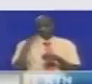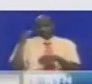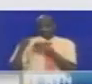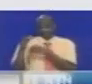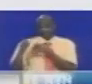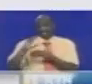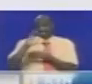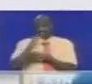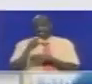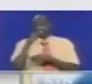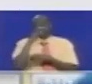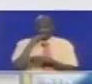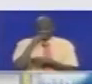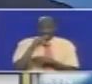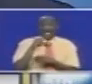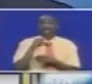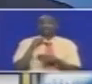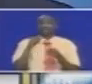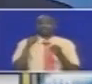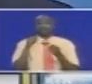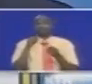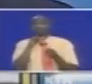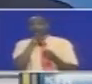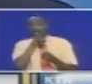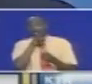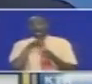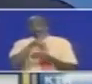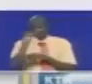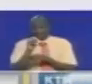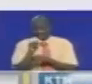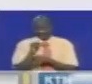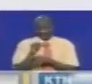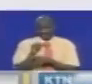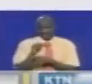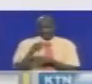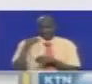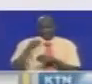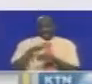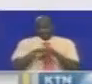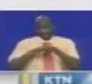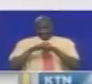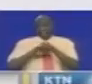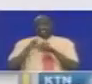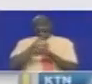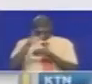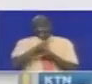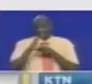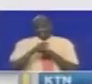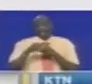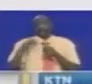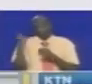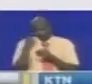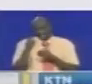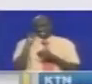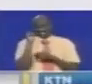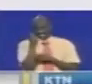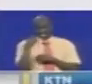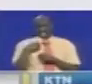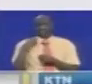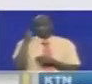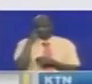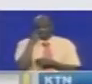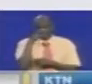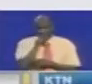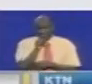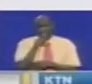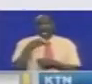countries, Tanzania, Uganda, all African countries, no country in Africa, apart from Kenya and Sudan,